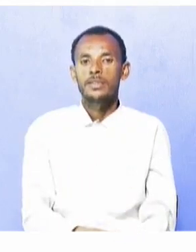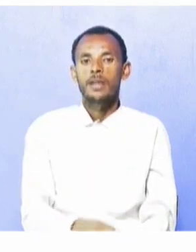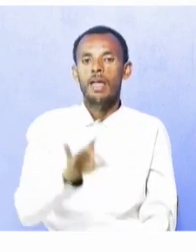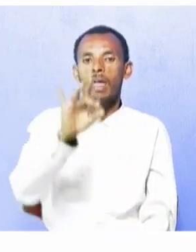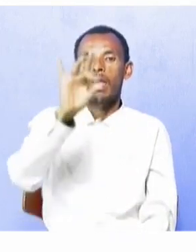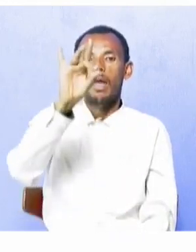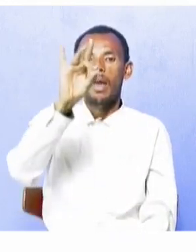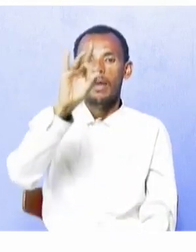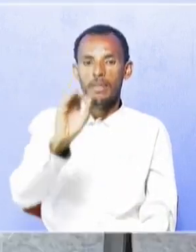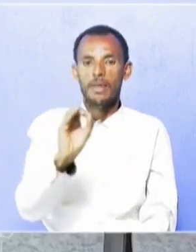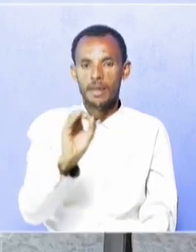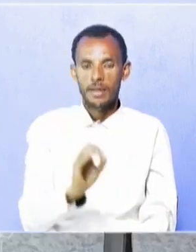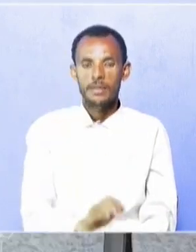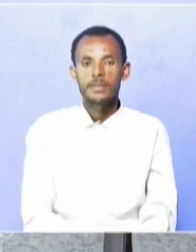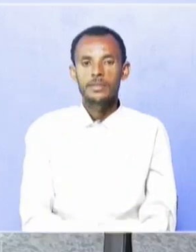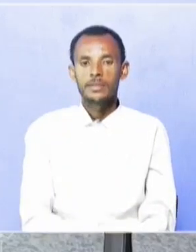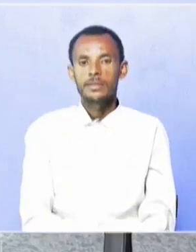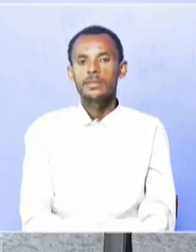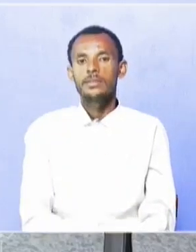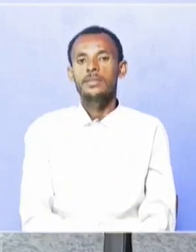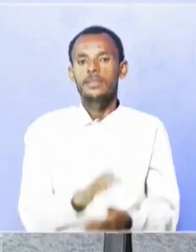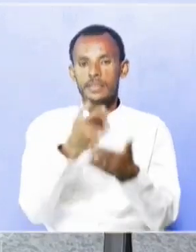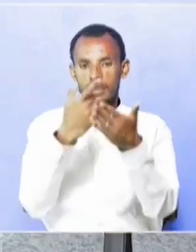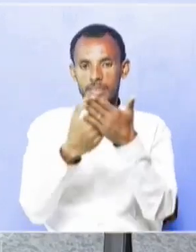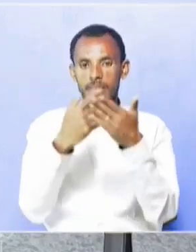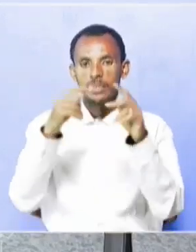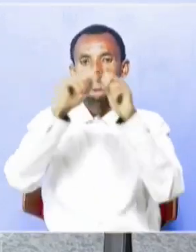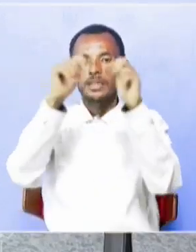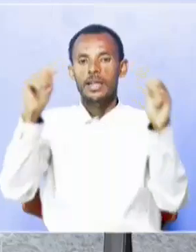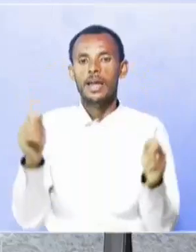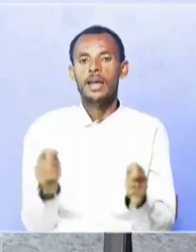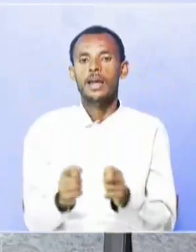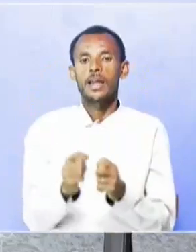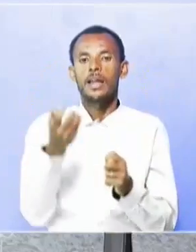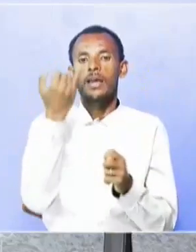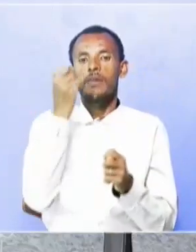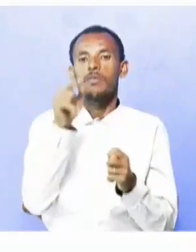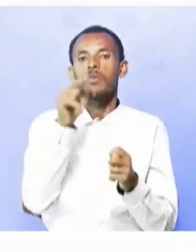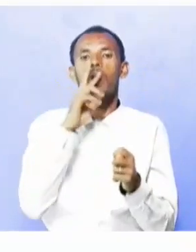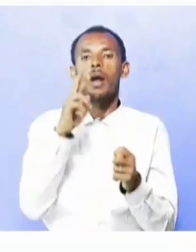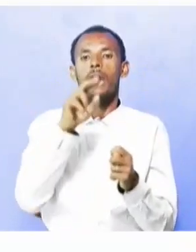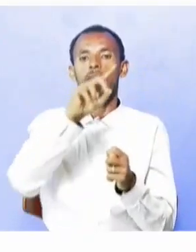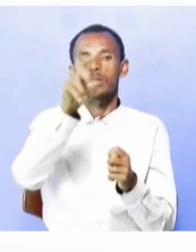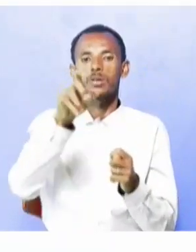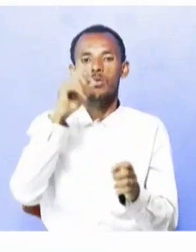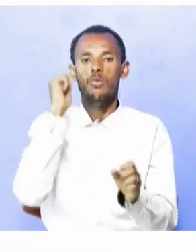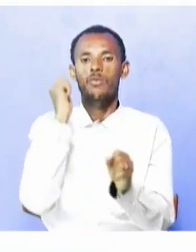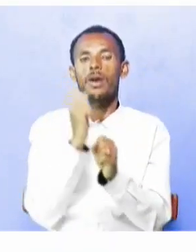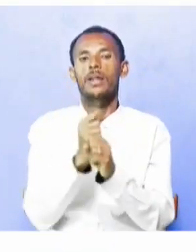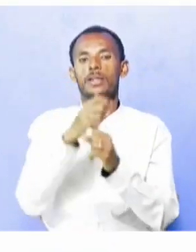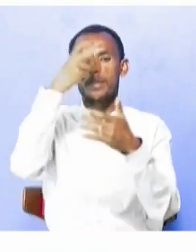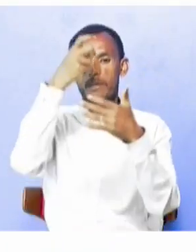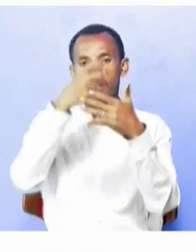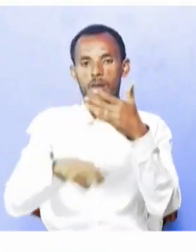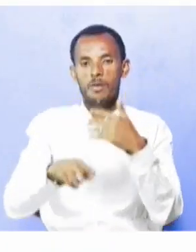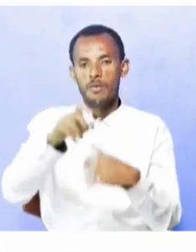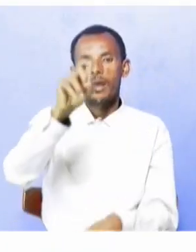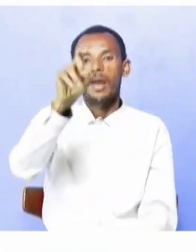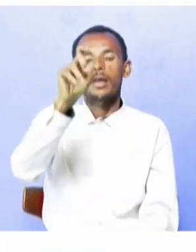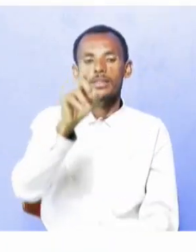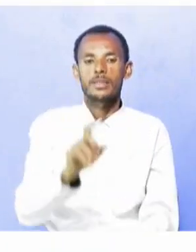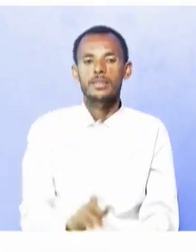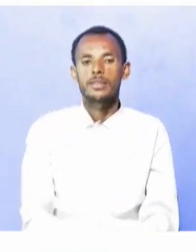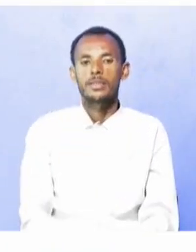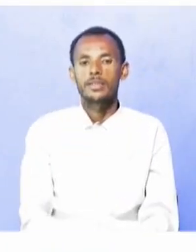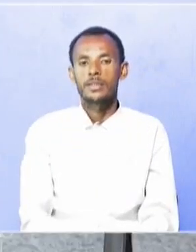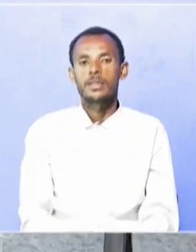80, okay? In this triangle, if you are asked to find the value of x,